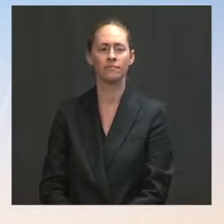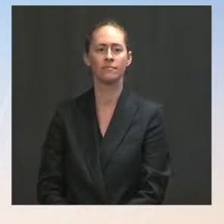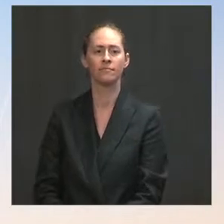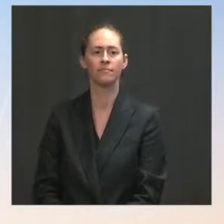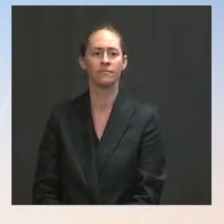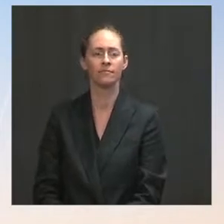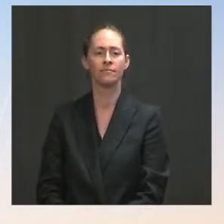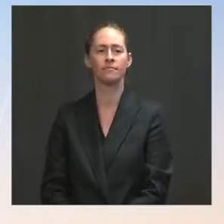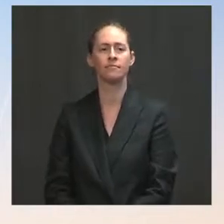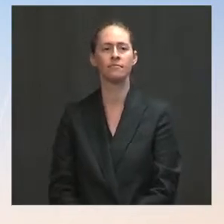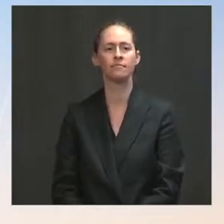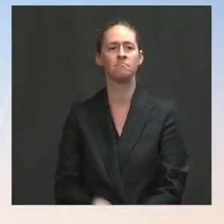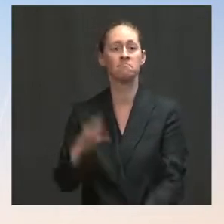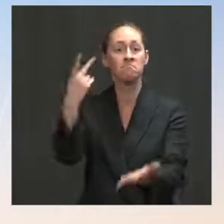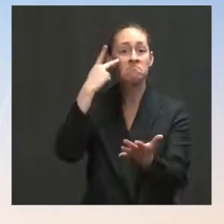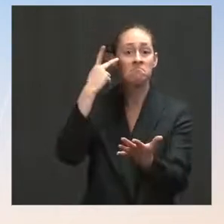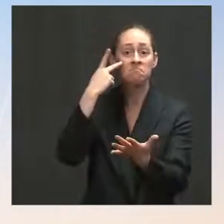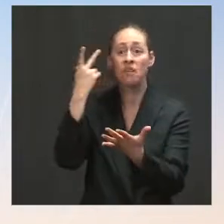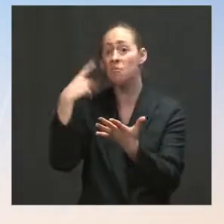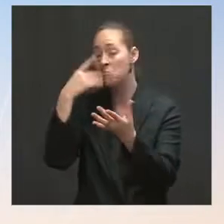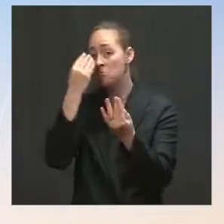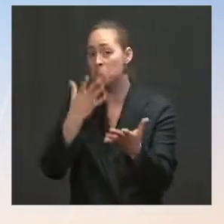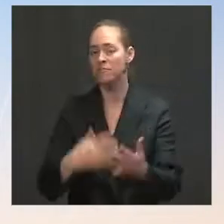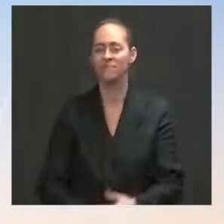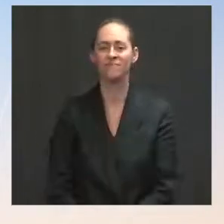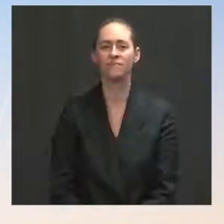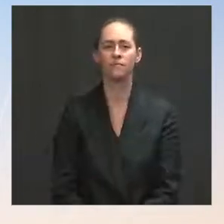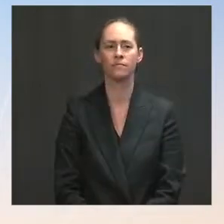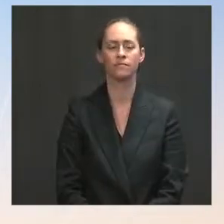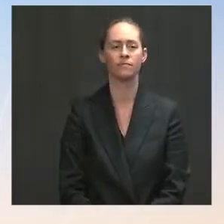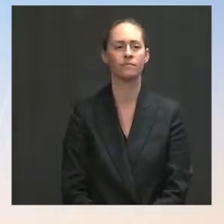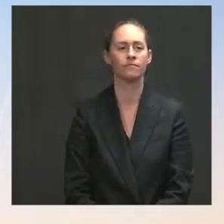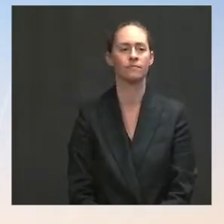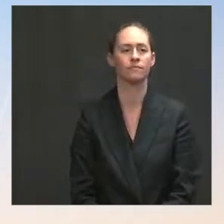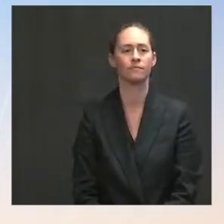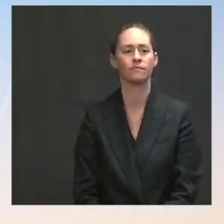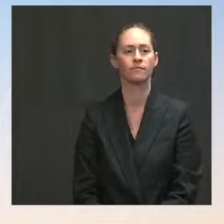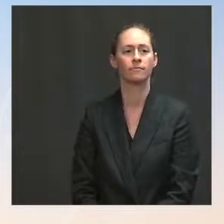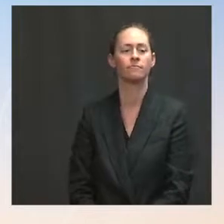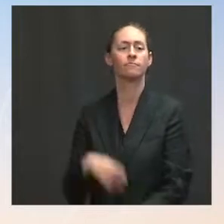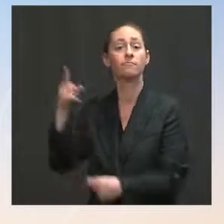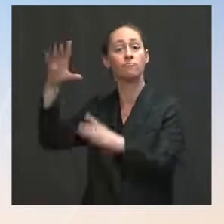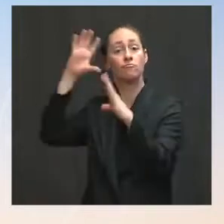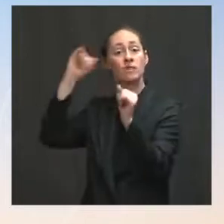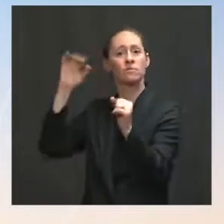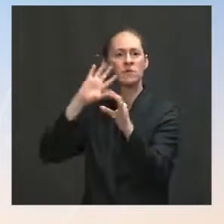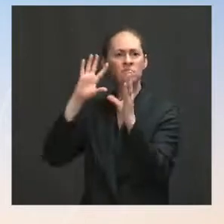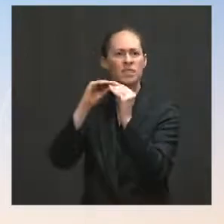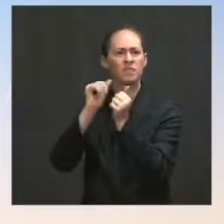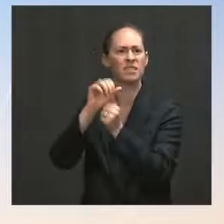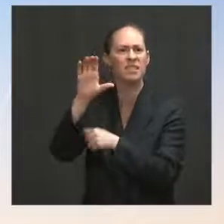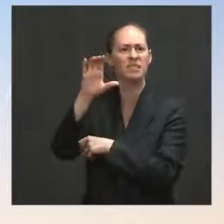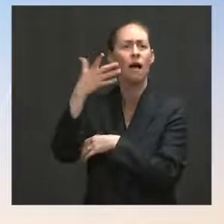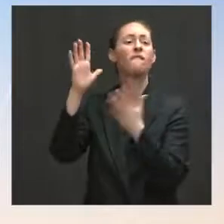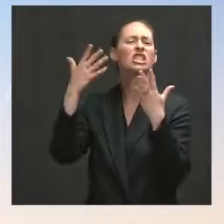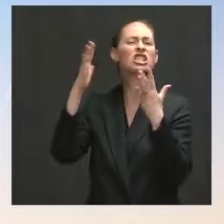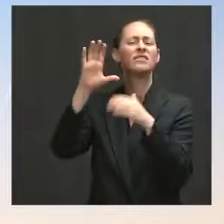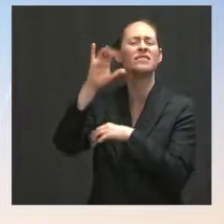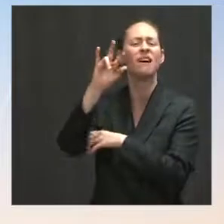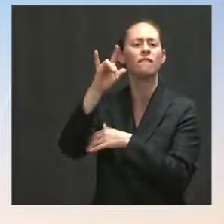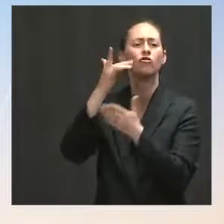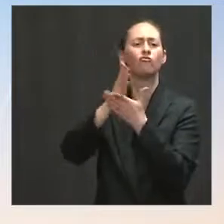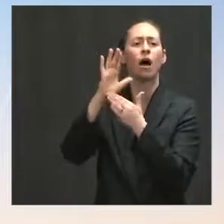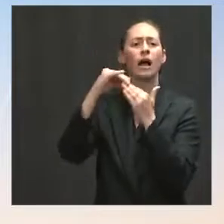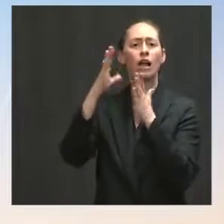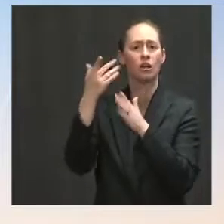if there's more we can provide. Go ahead, Caitlin. In his meeting with civil rights leaders last week on voting rights, did the president make any assurances to them?